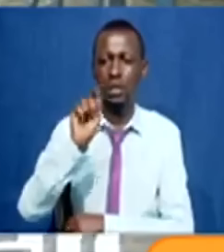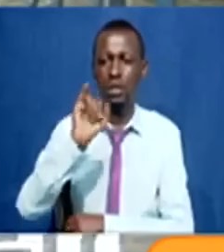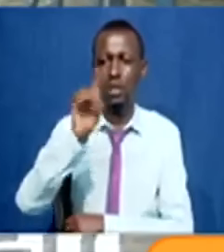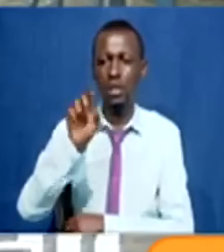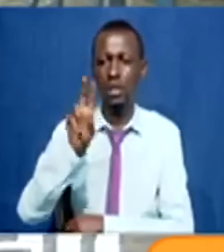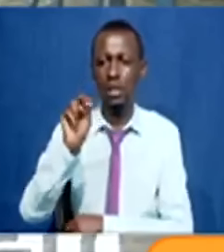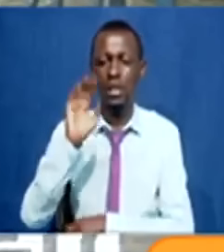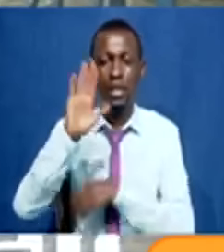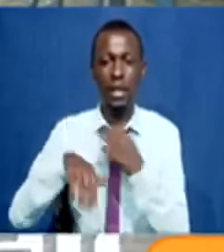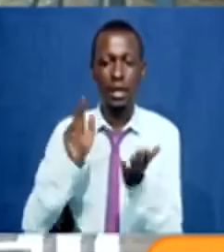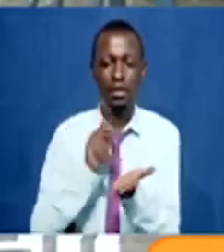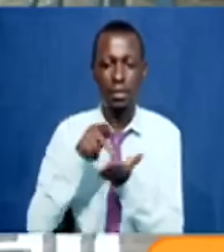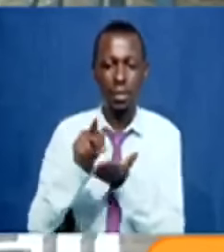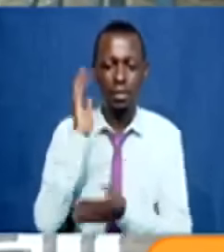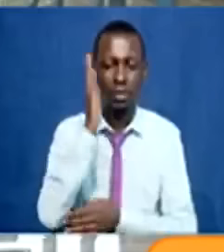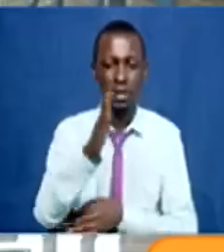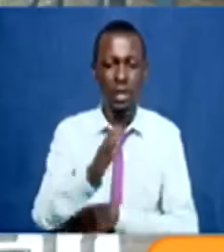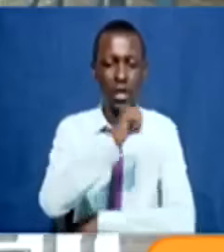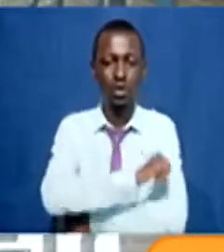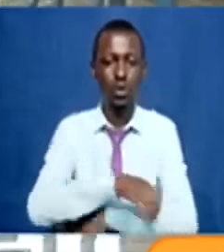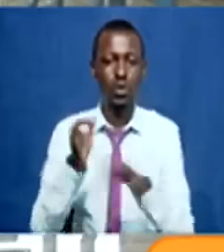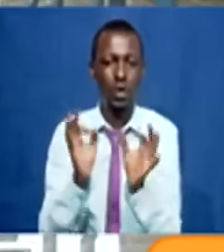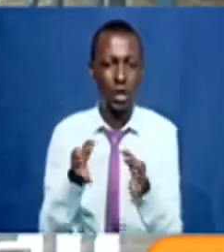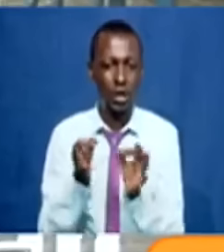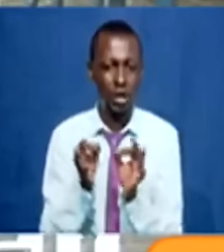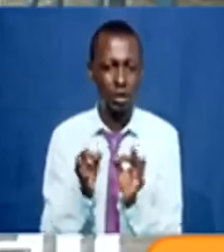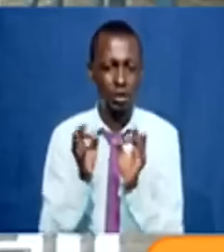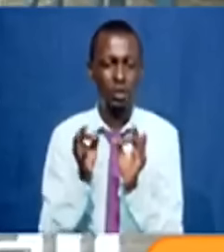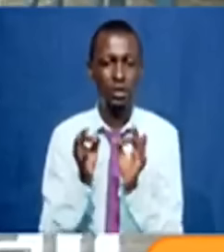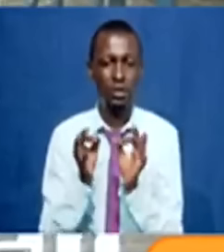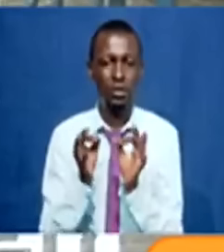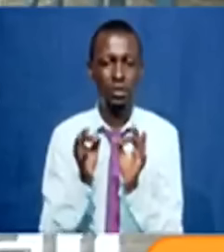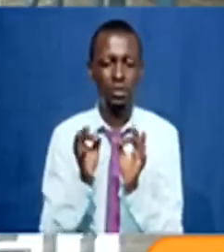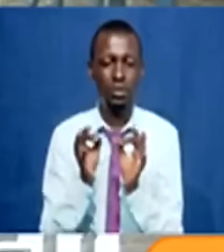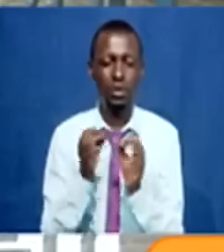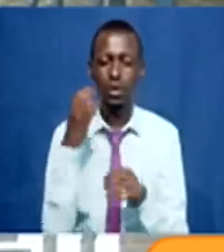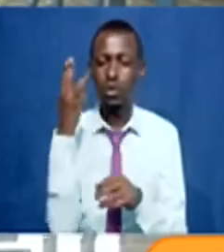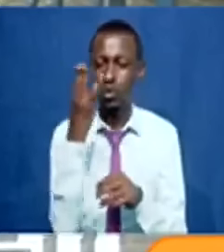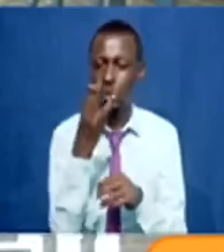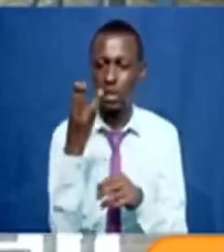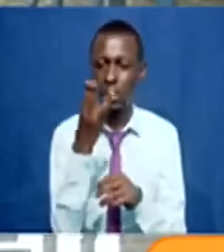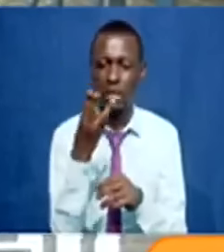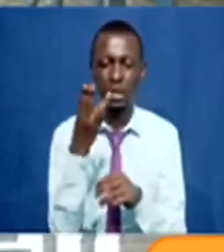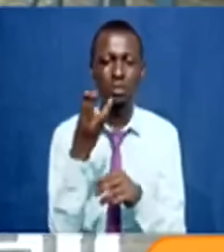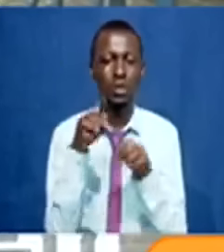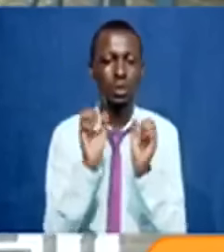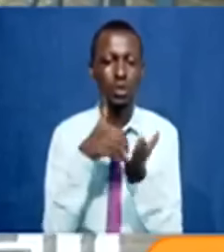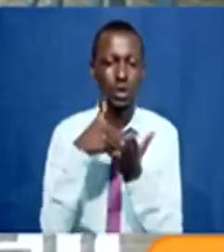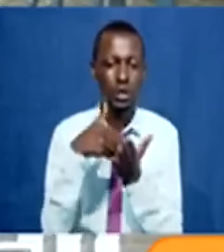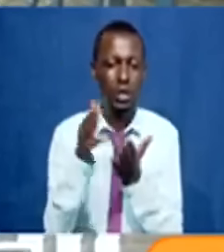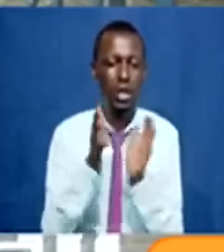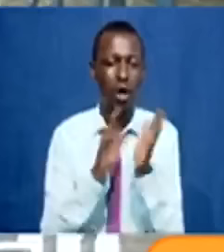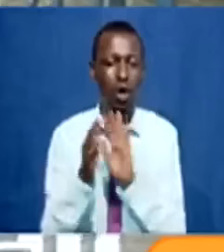fees directly to school accounts. Now, in a circular sent on Wednesday this week, school heads have